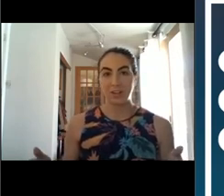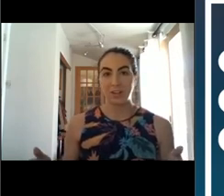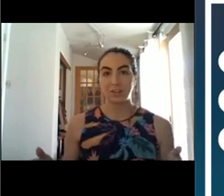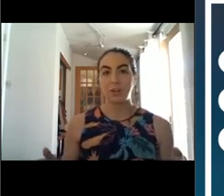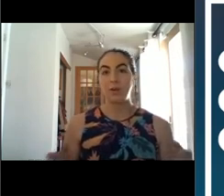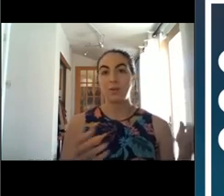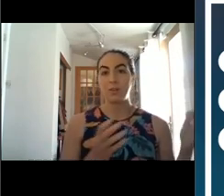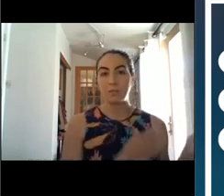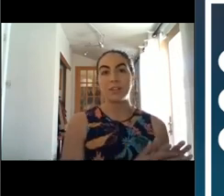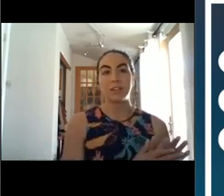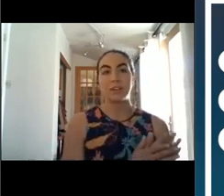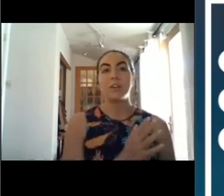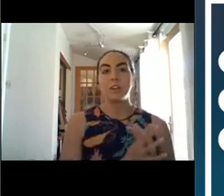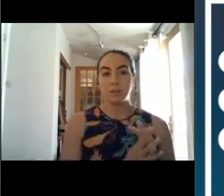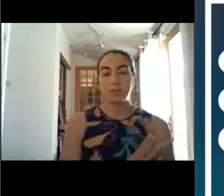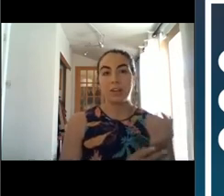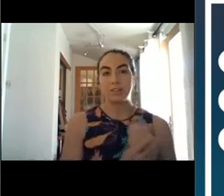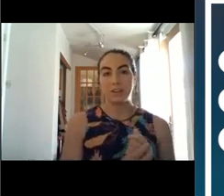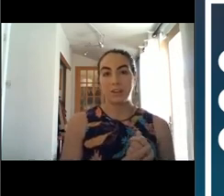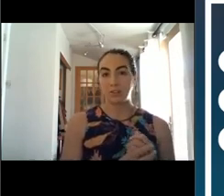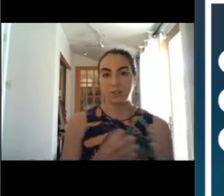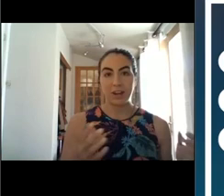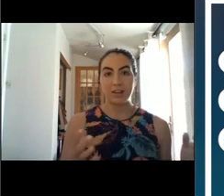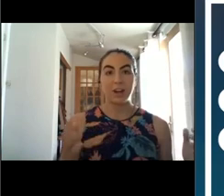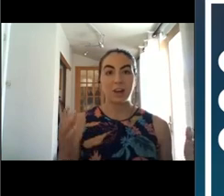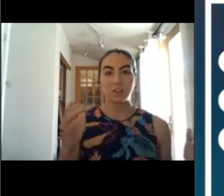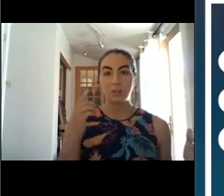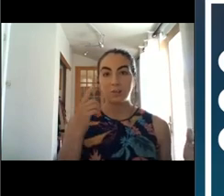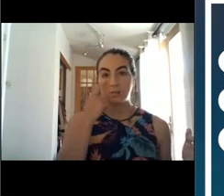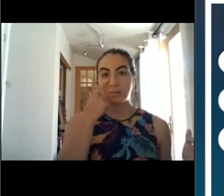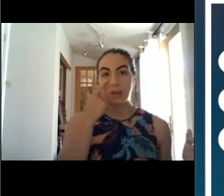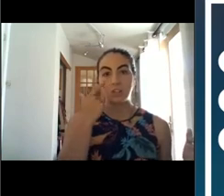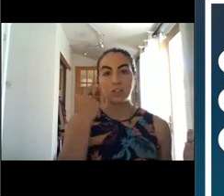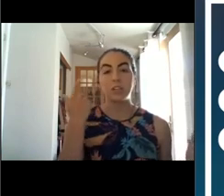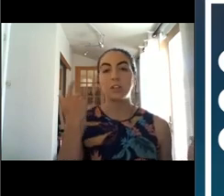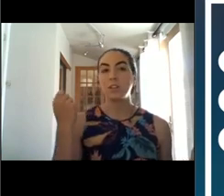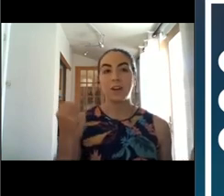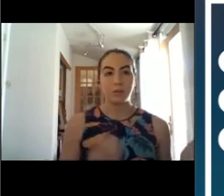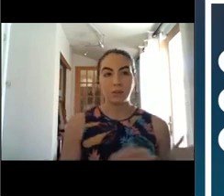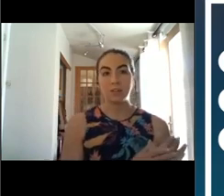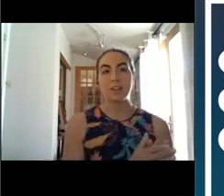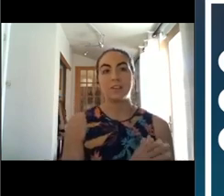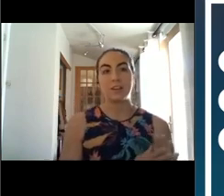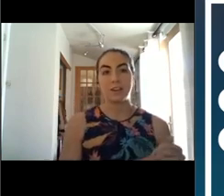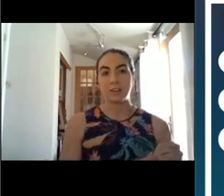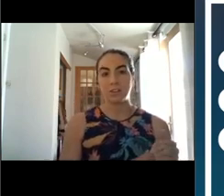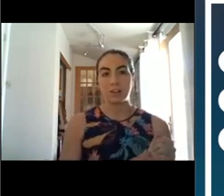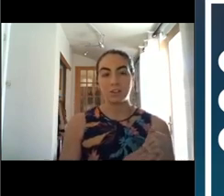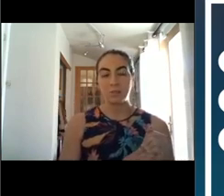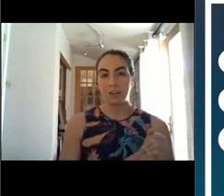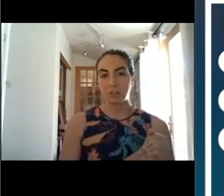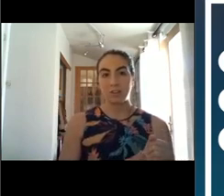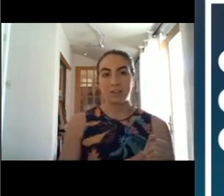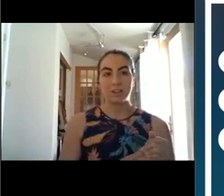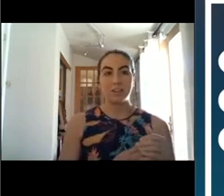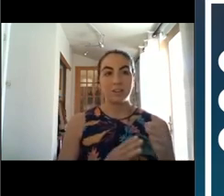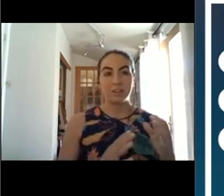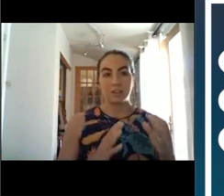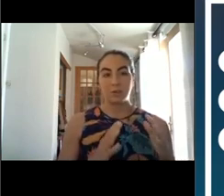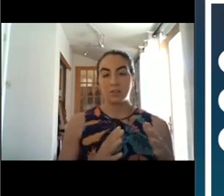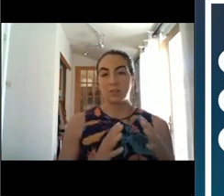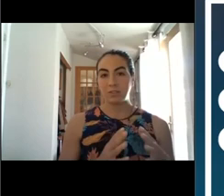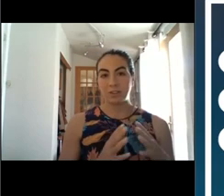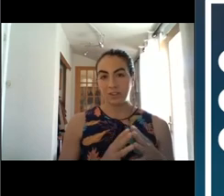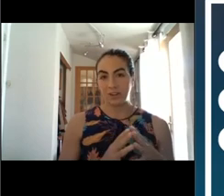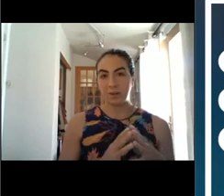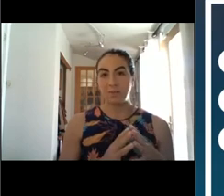gave anyone a tactile cue, would immediately use hand sanitizer. If I touched my cheek, I would use hand sanitizer. And I just made sure that